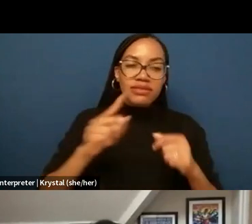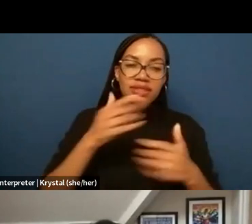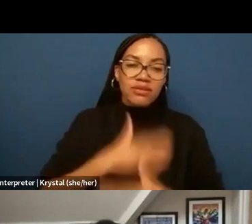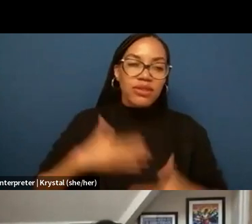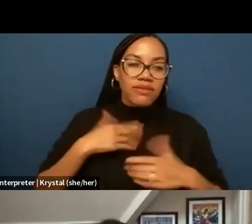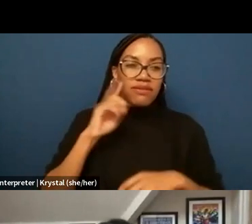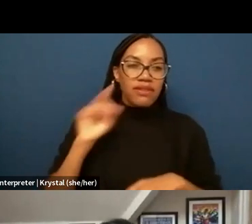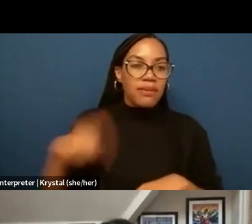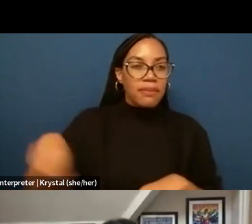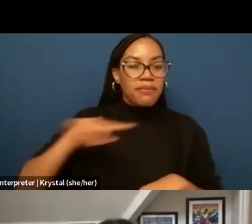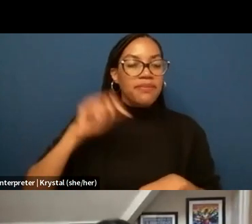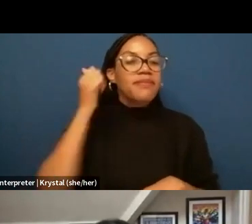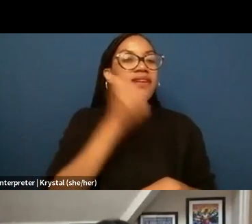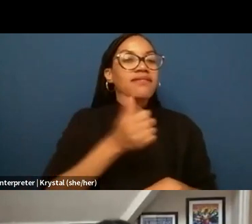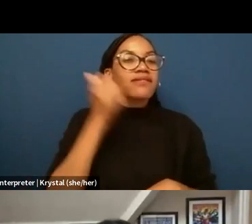day.